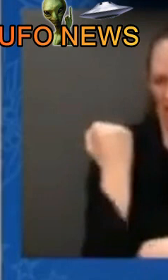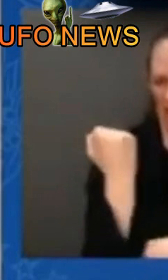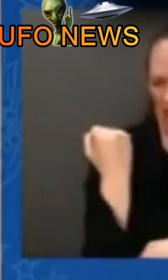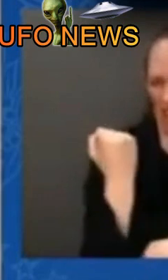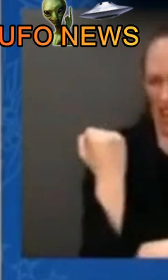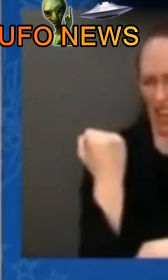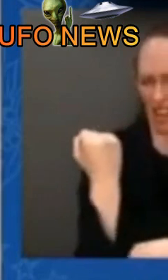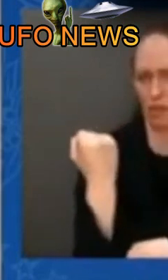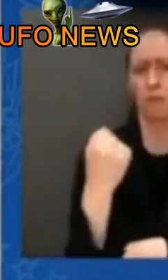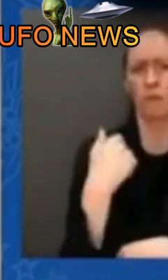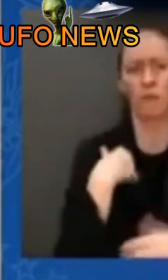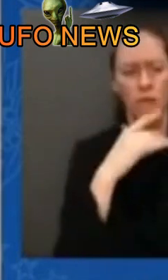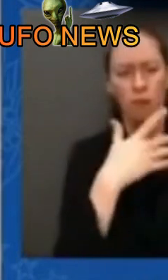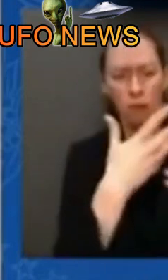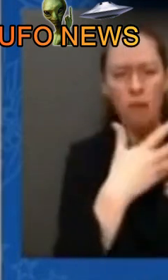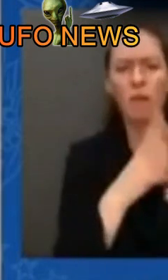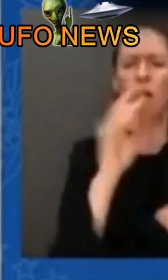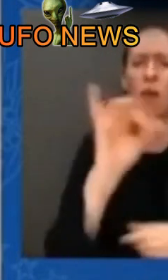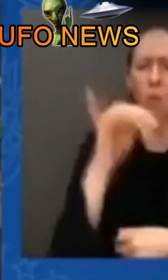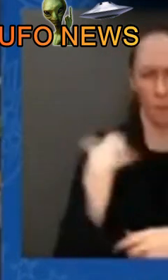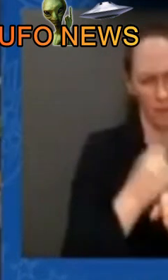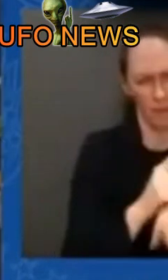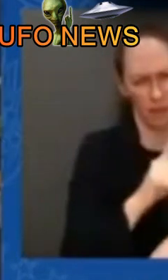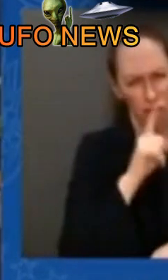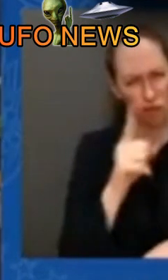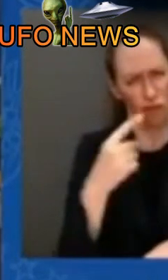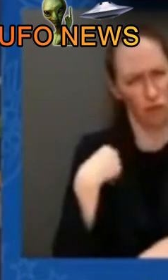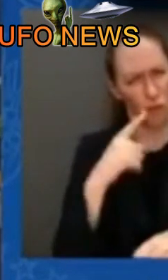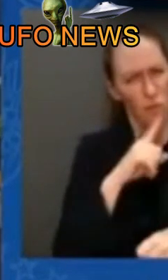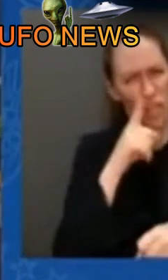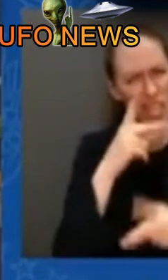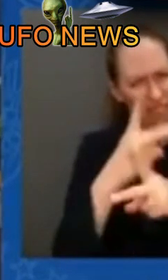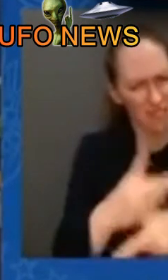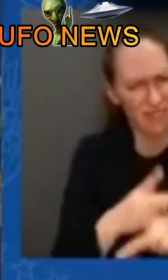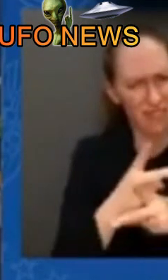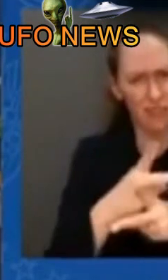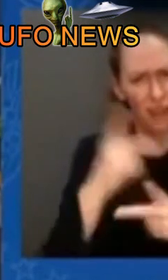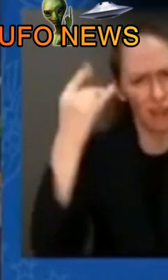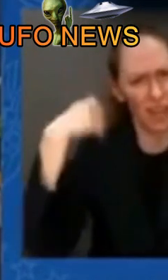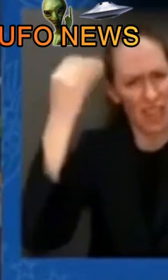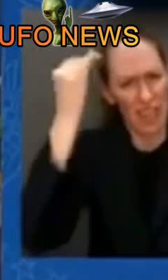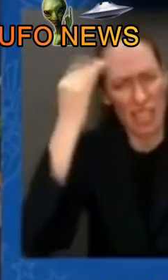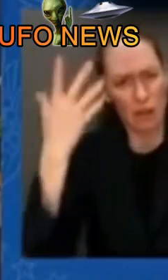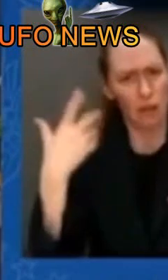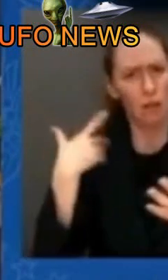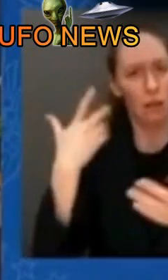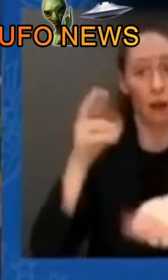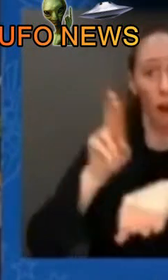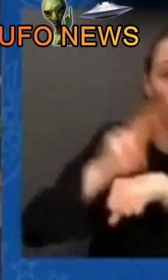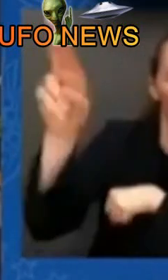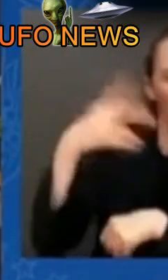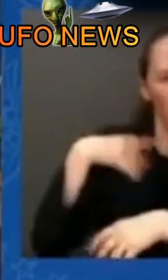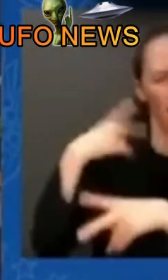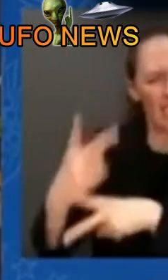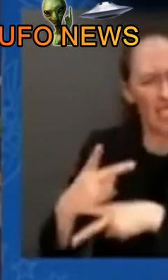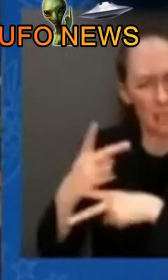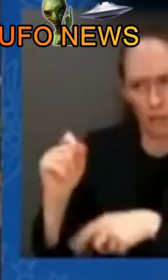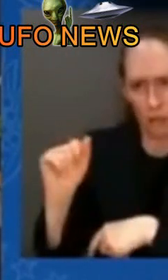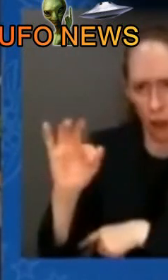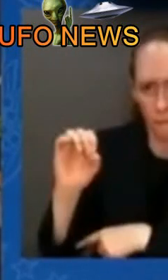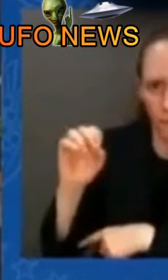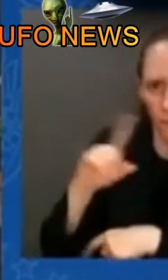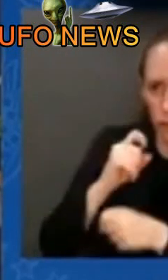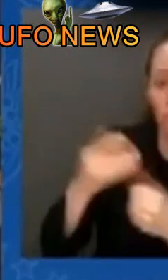down these objects safely. Our military and the Canadian military are seeking to recover the debris so we